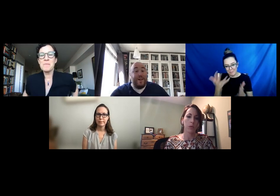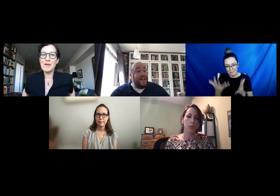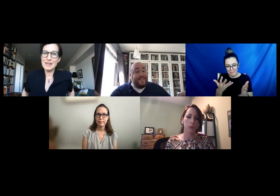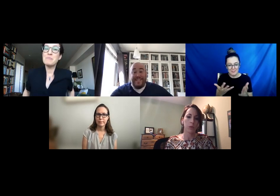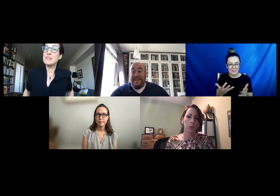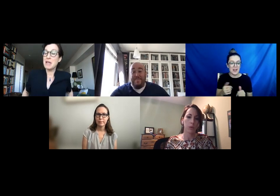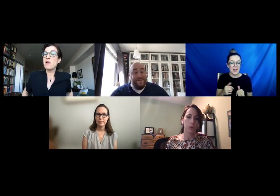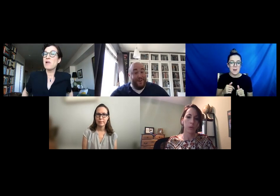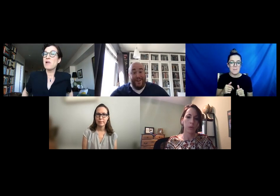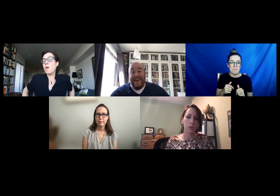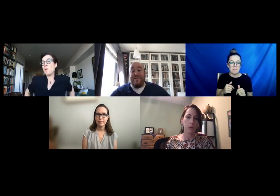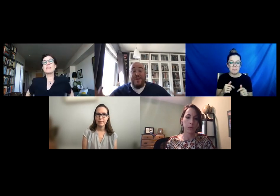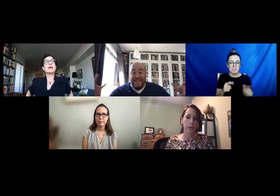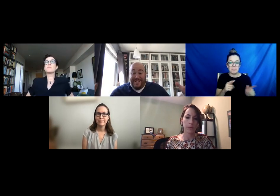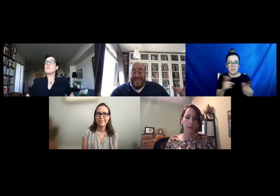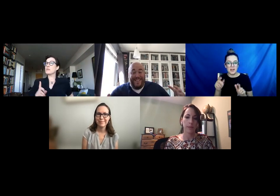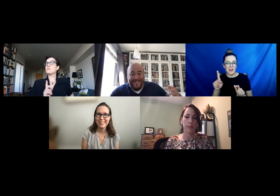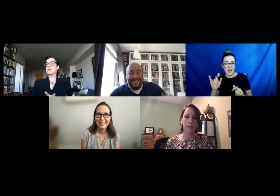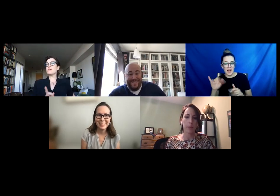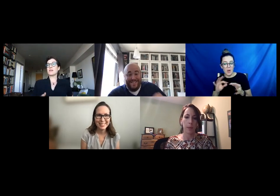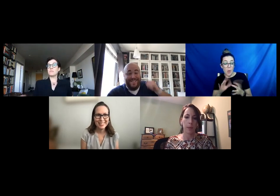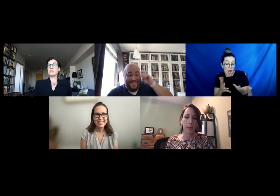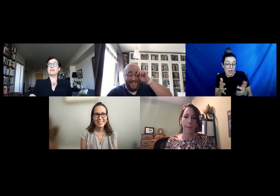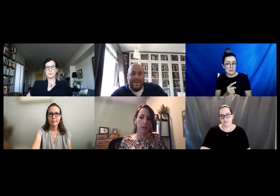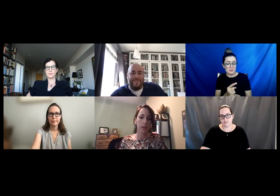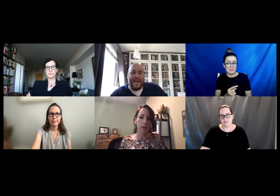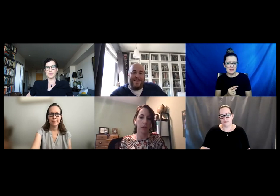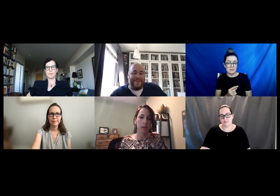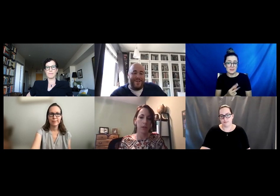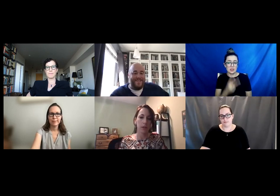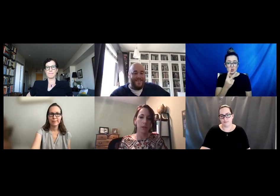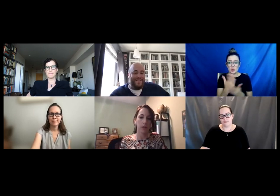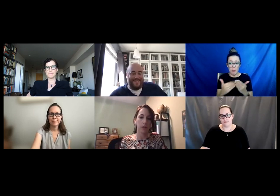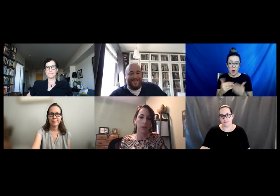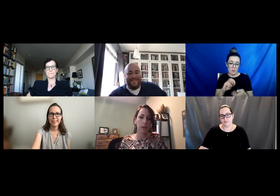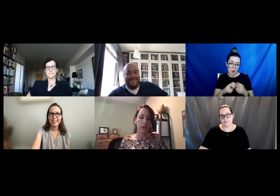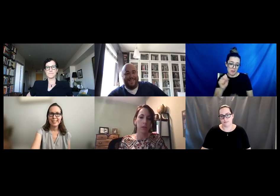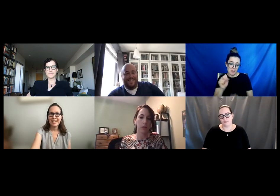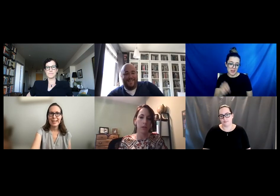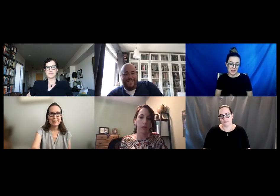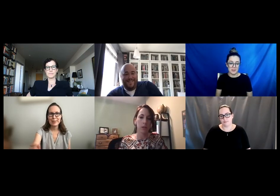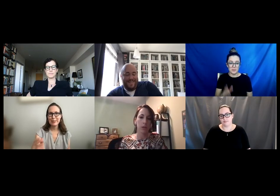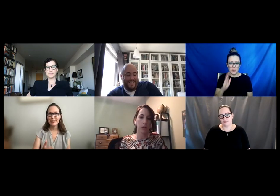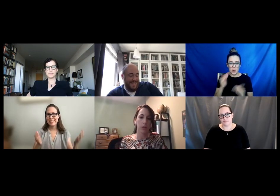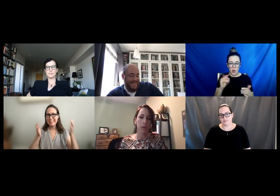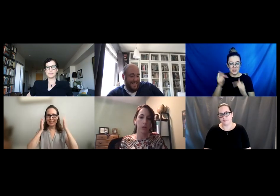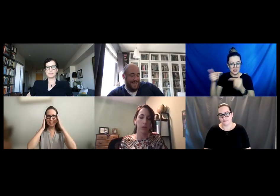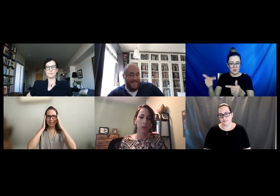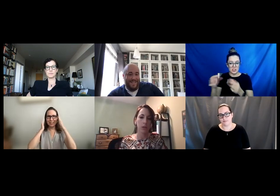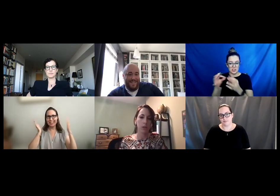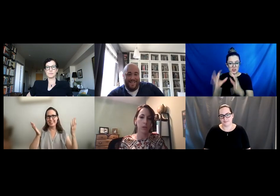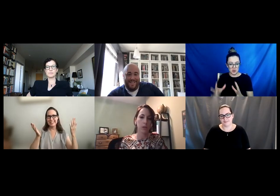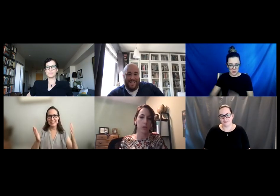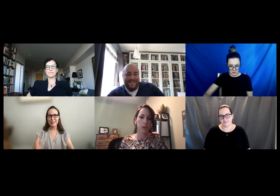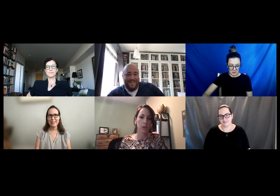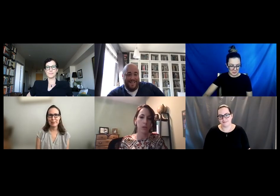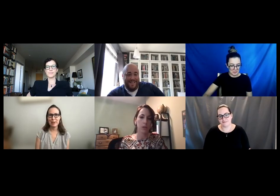the next day and said that this Shabiha, these were the Assad government thugs, like they were massive. They just looked